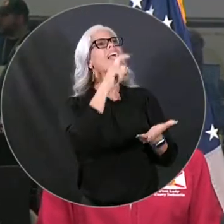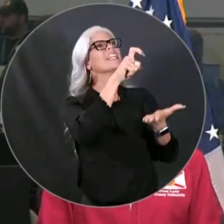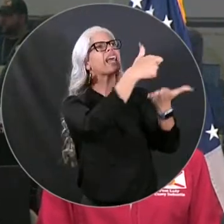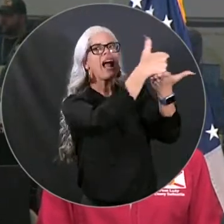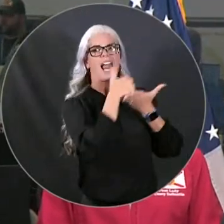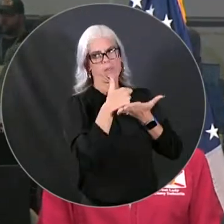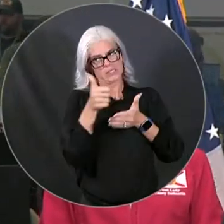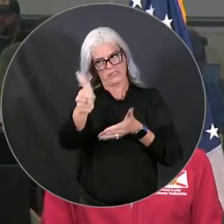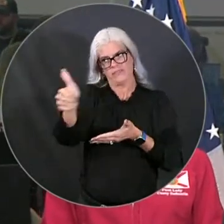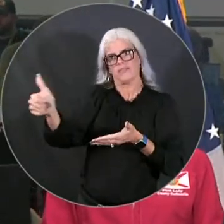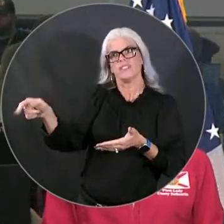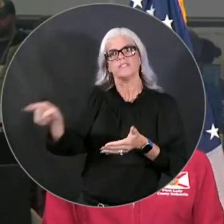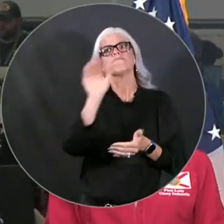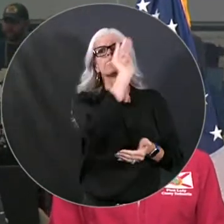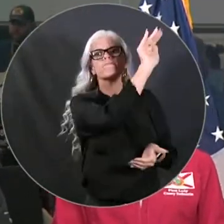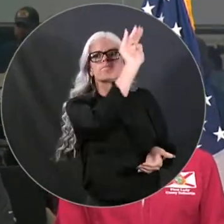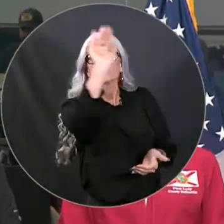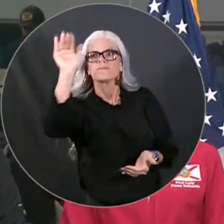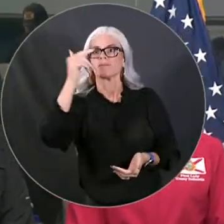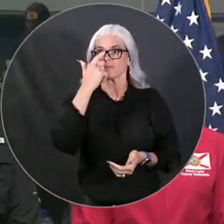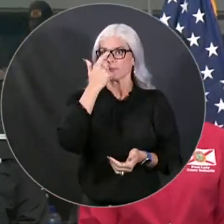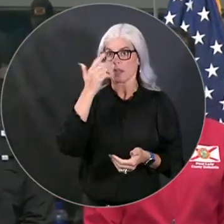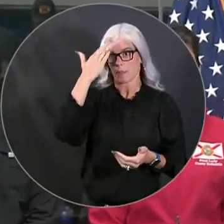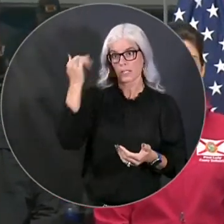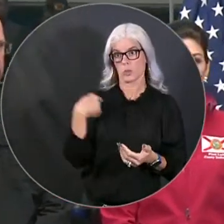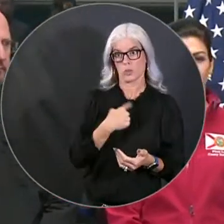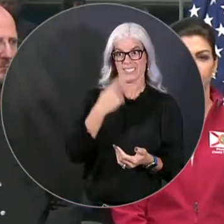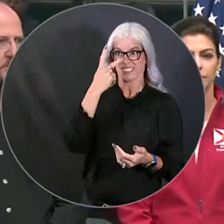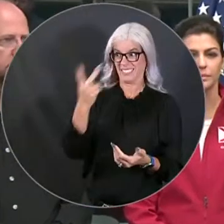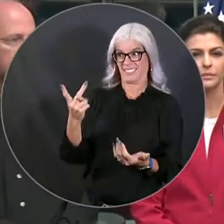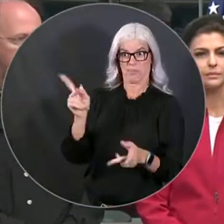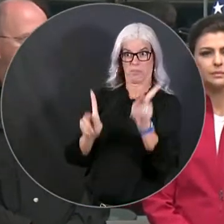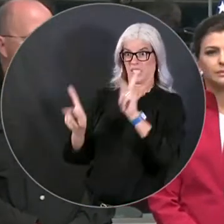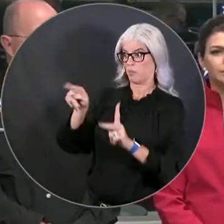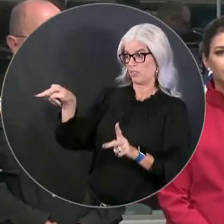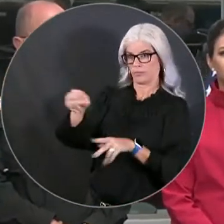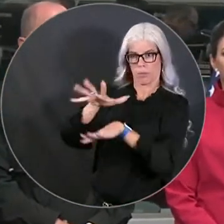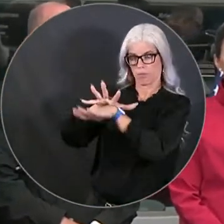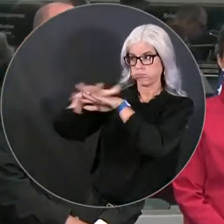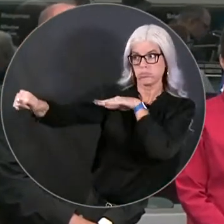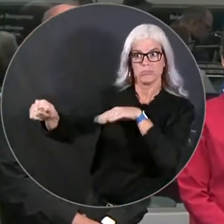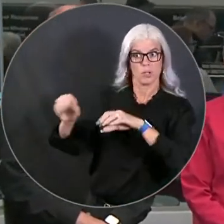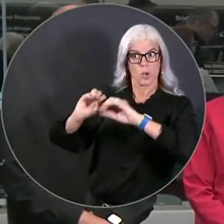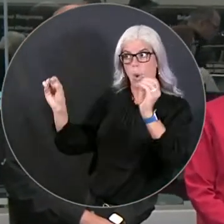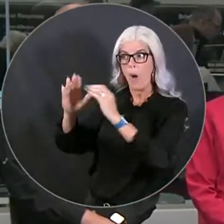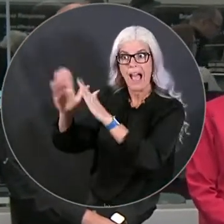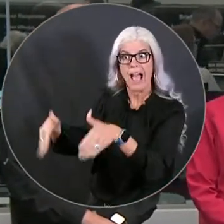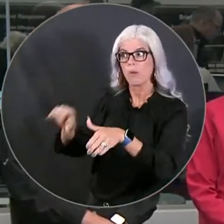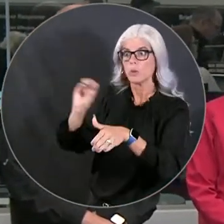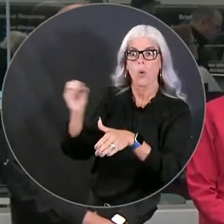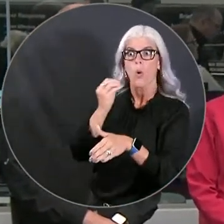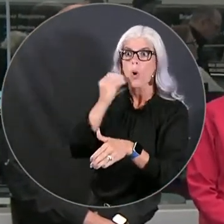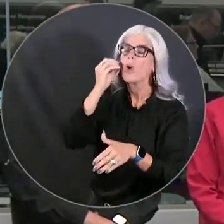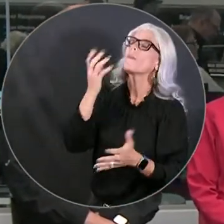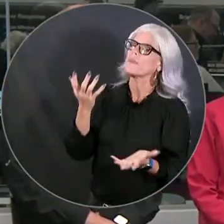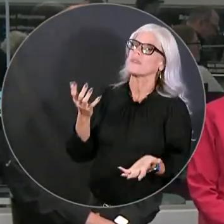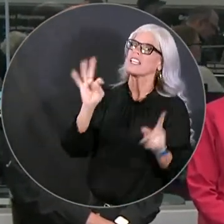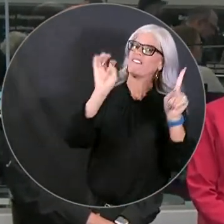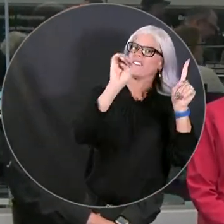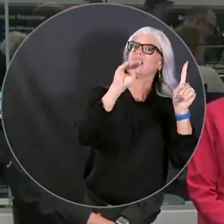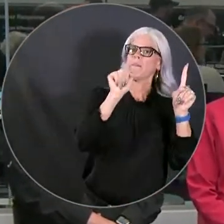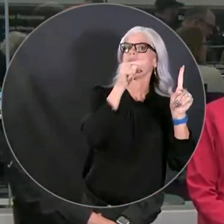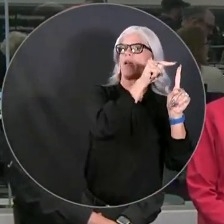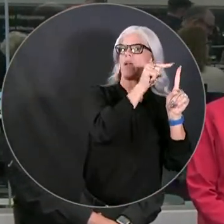the catastrophic impacts of Hurricane Ian, that's going to be something that's going to be necessary. We have been granted 100%